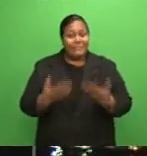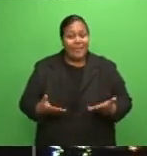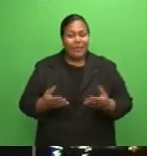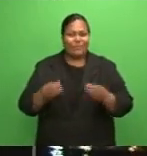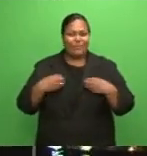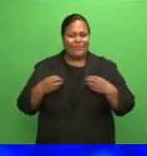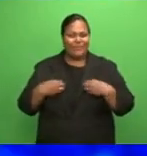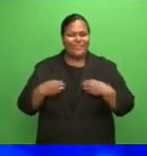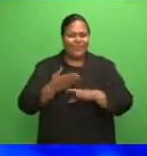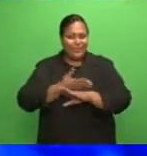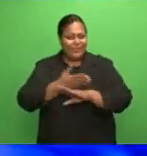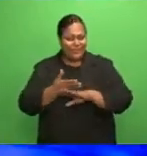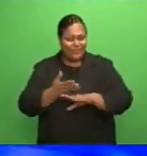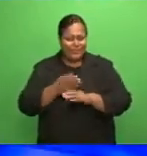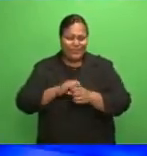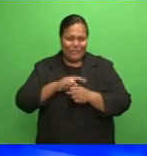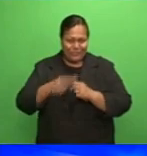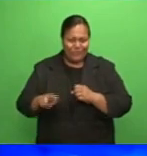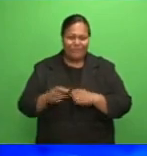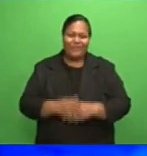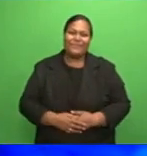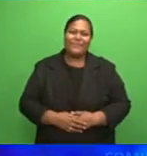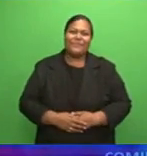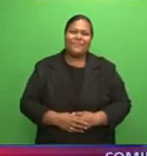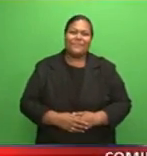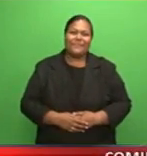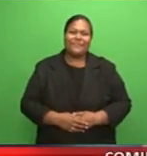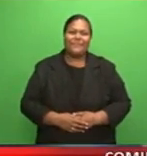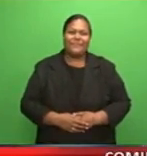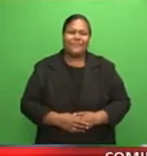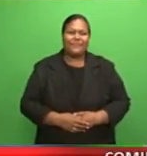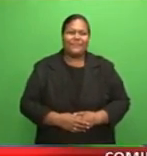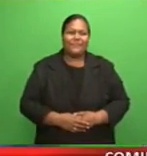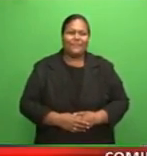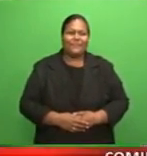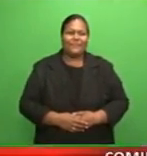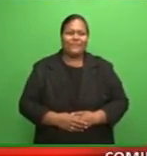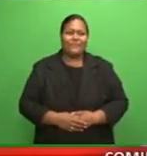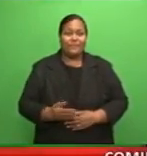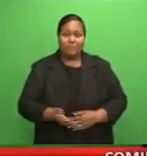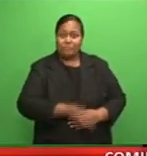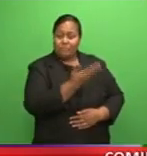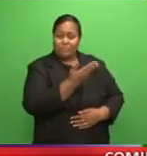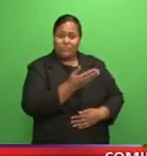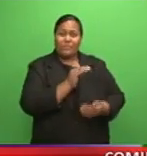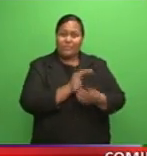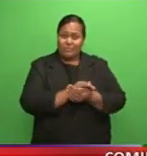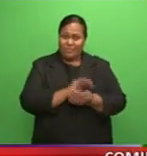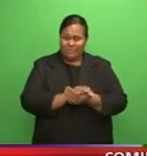business world. Thanks, Jackie. Coming up in business tonight, Carver store goes cashless.